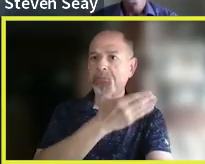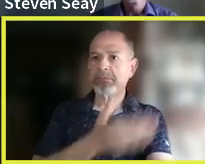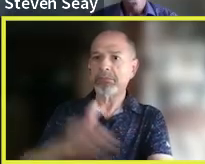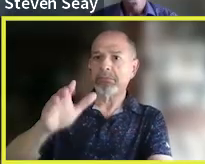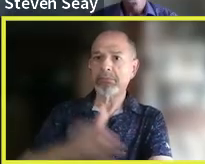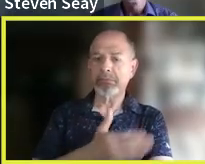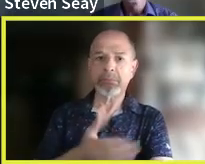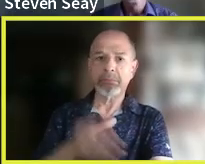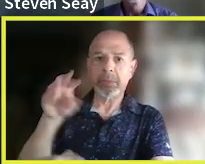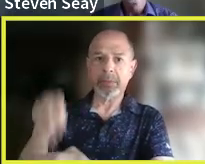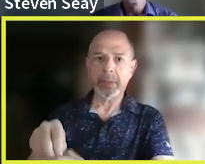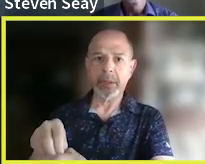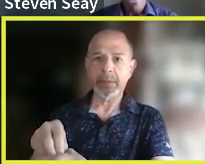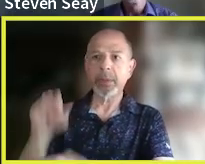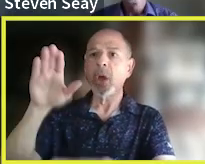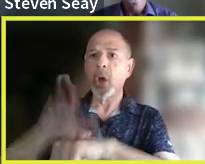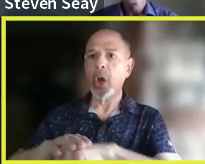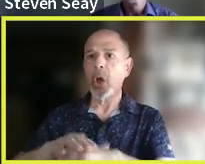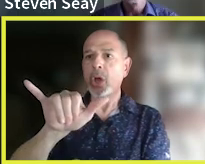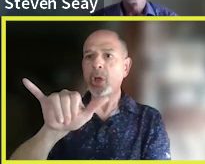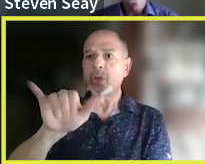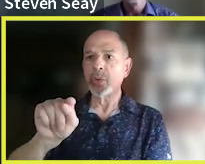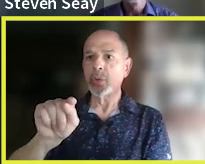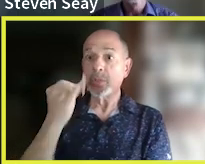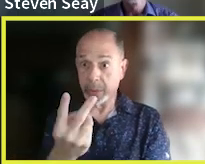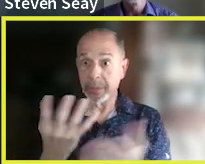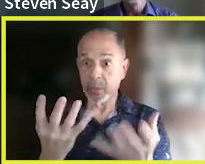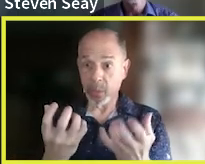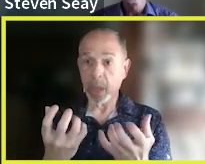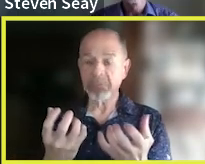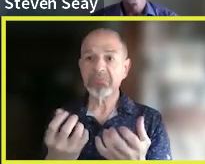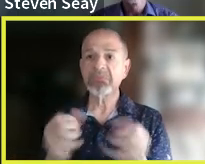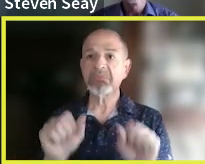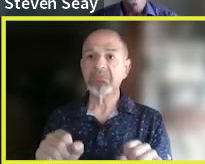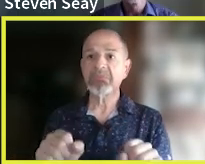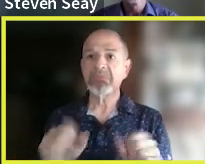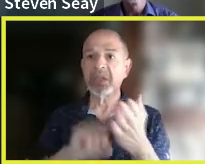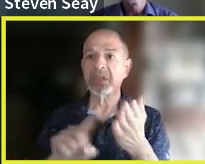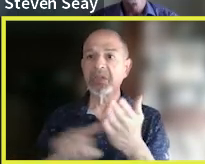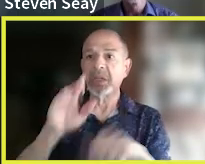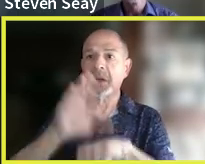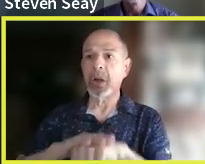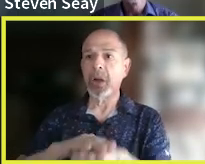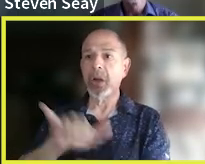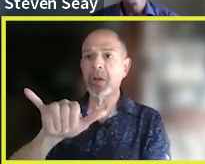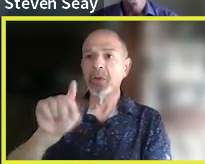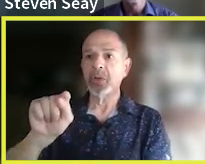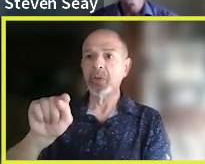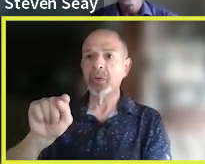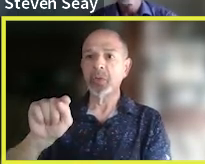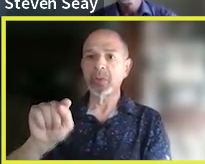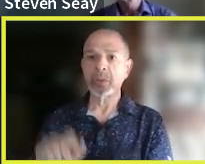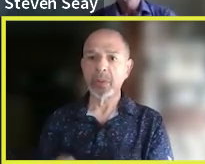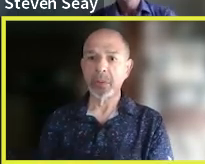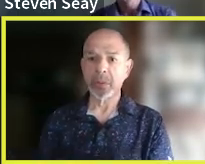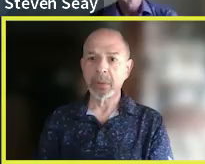And that is on YouTube if you want to see it. And where, Jeff? Like, you know, I mean, YouTube's Chorus of big, Kent, so.